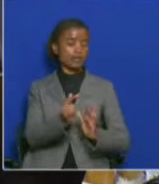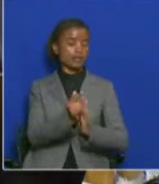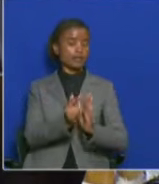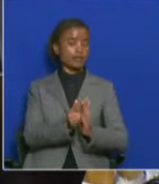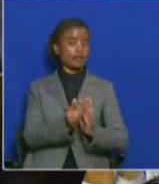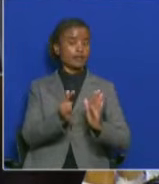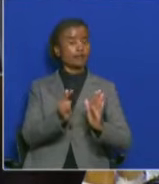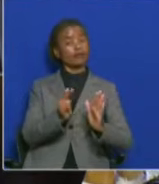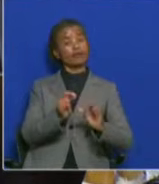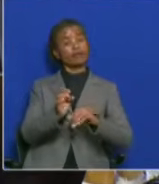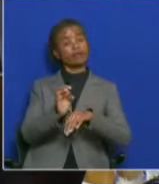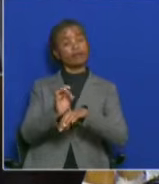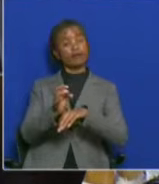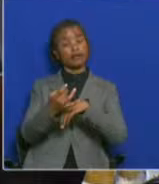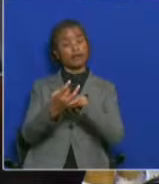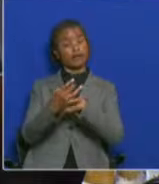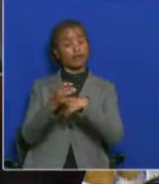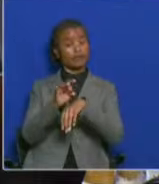And